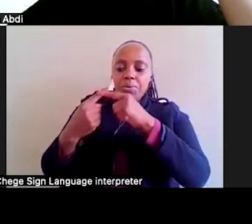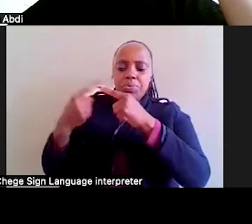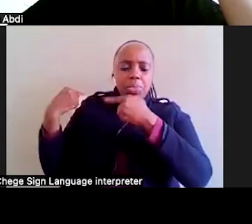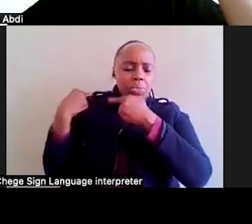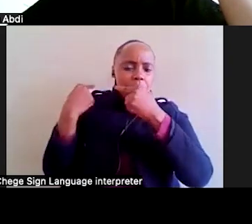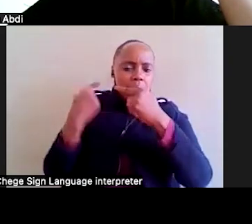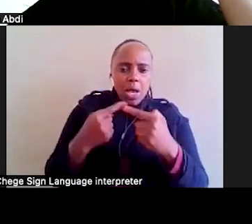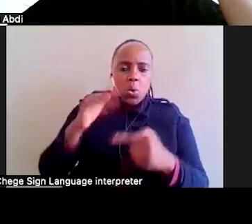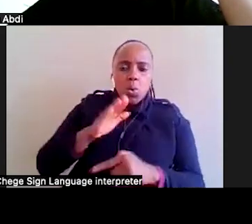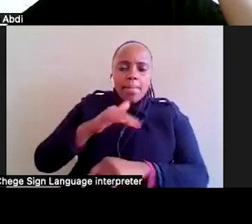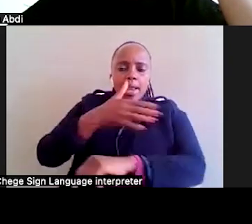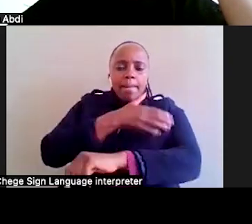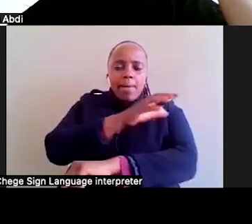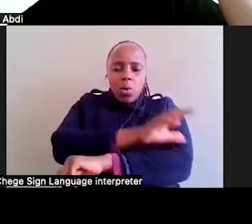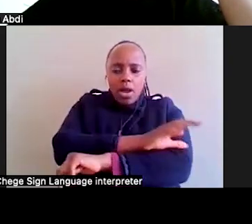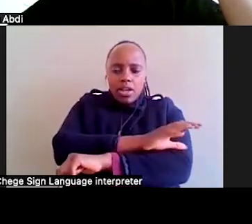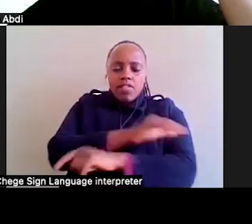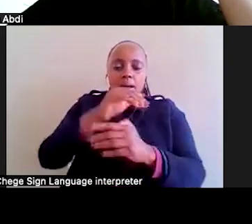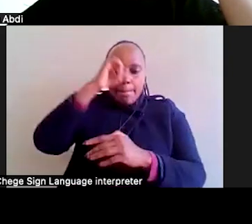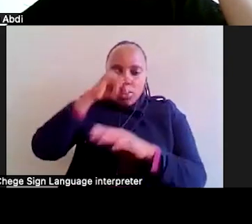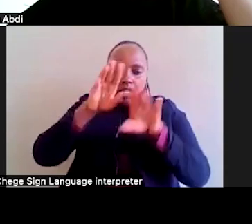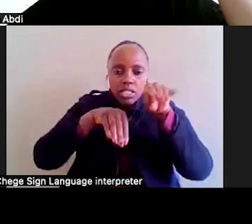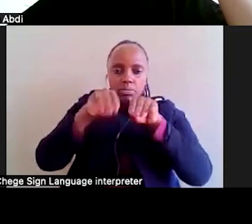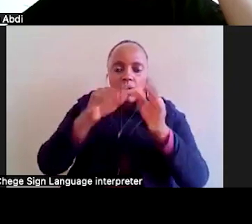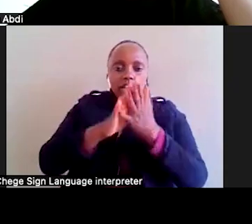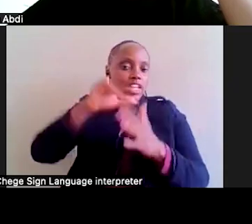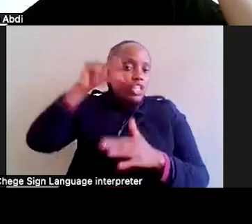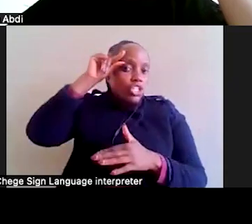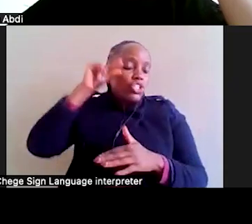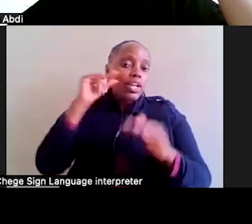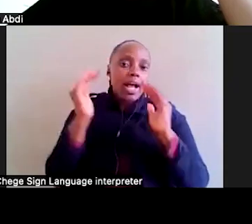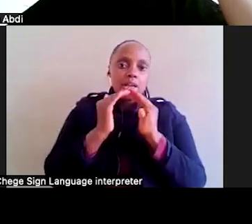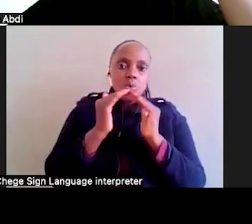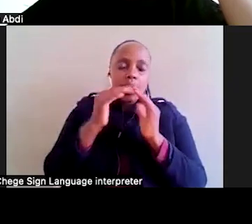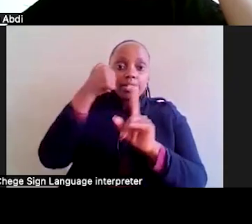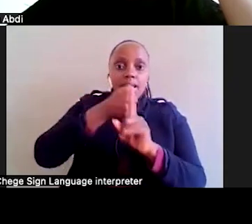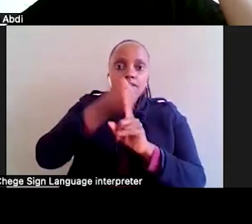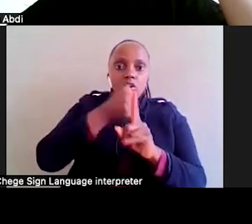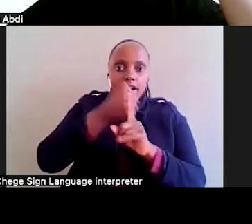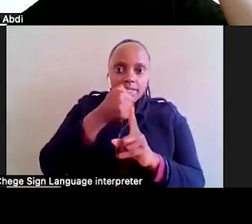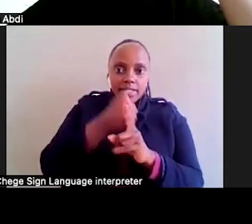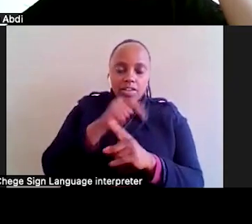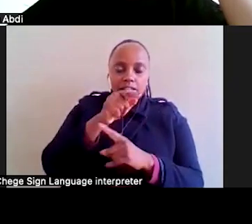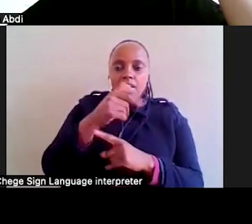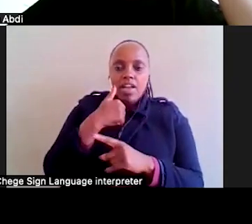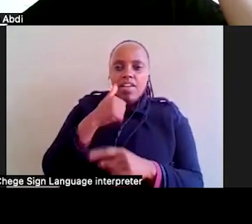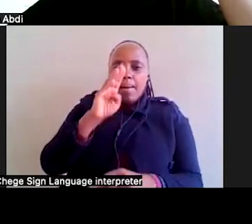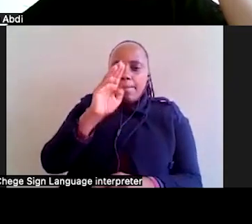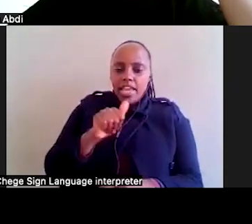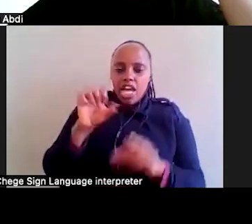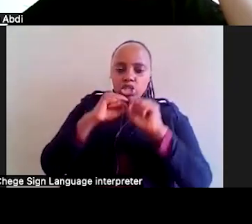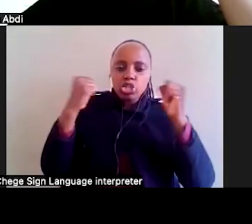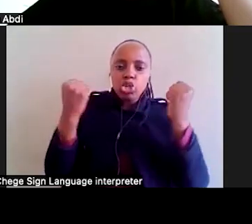women's empowerment, policy development, and gender equality advocacy. She holds a BA in